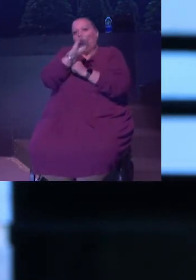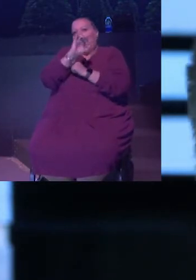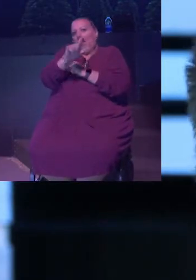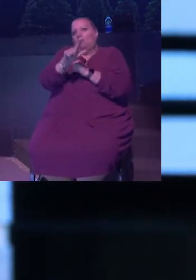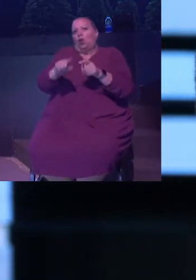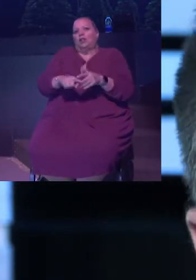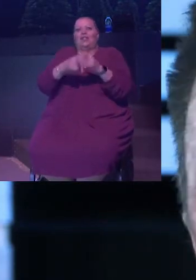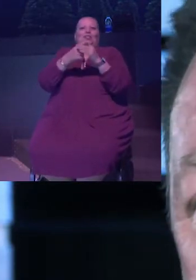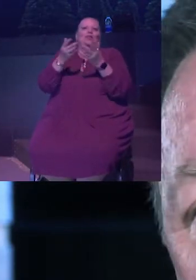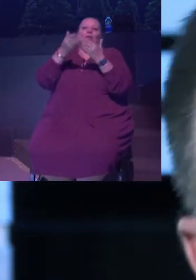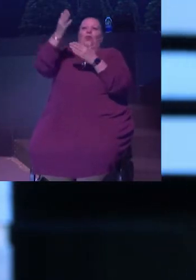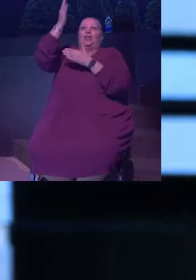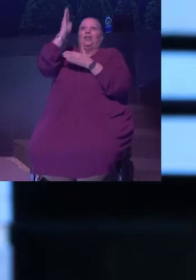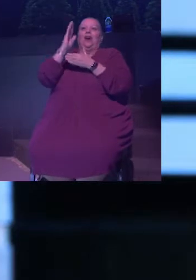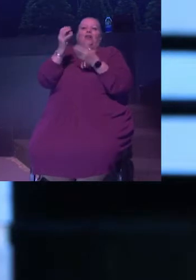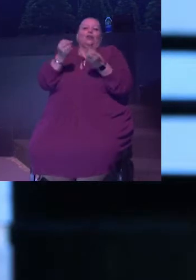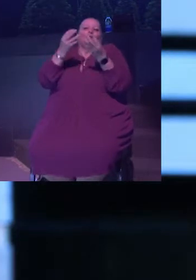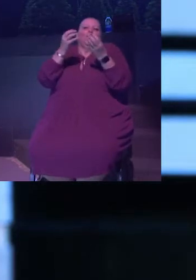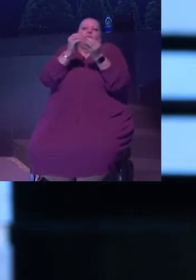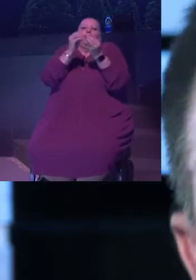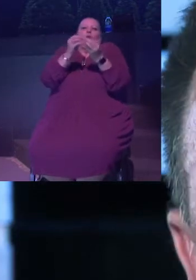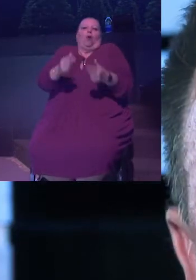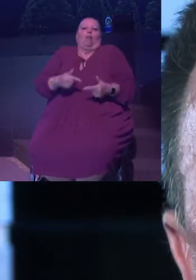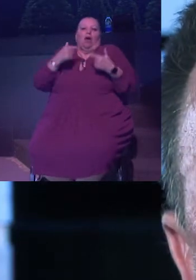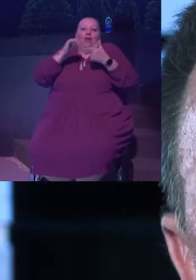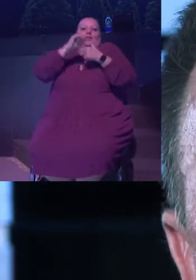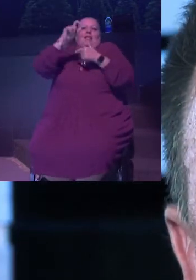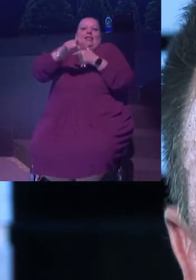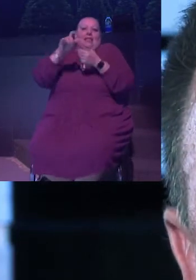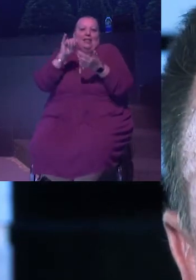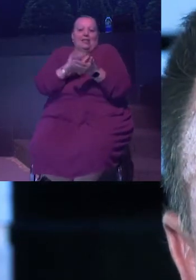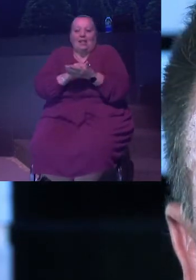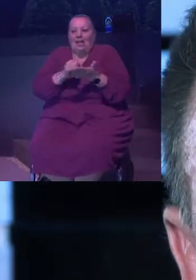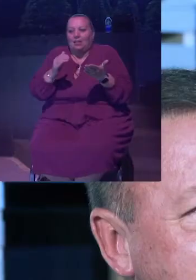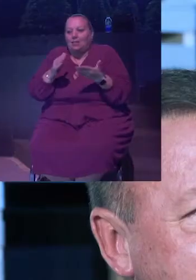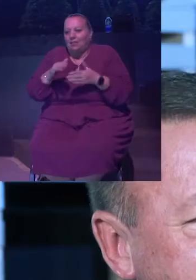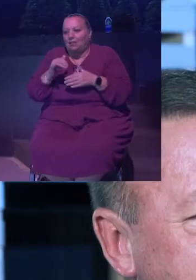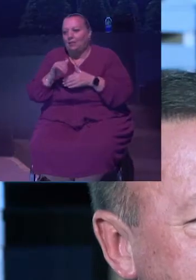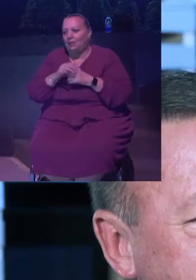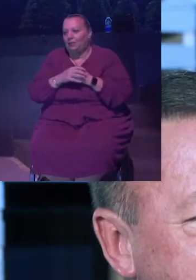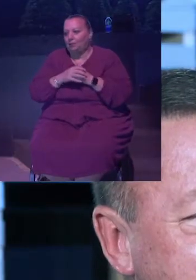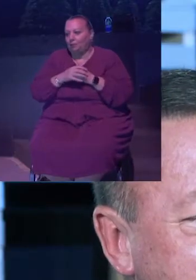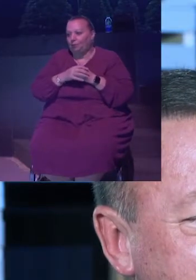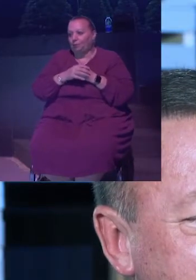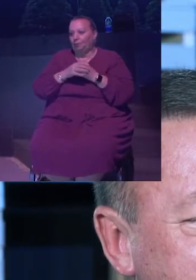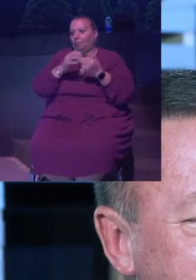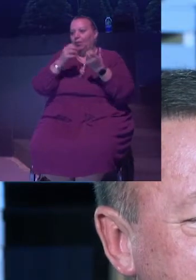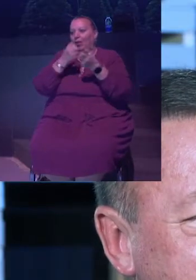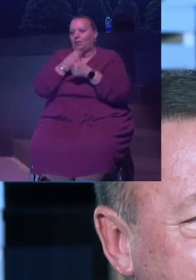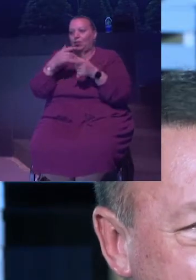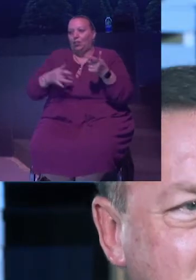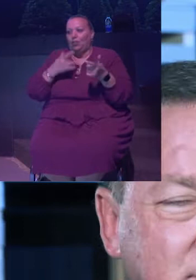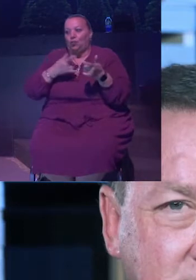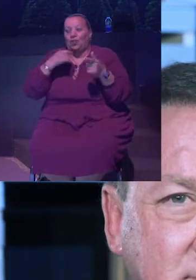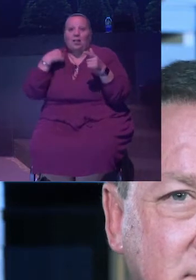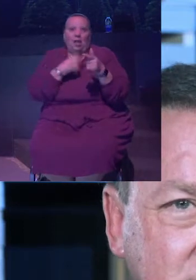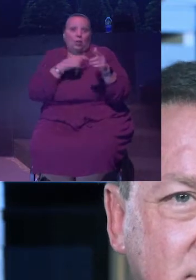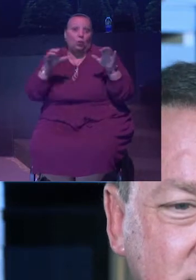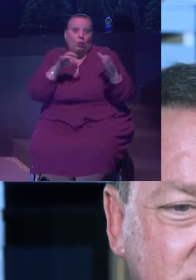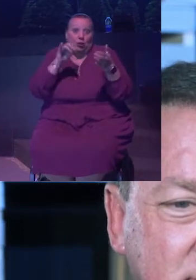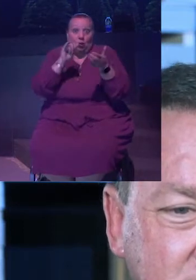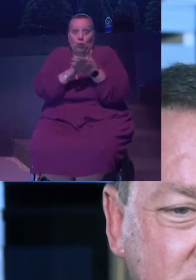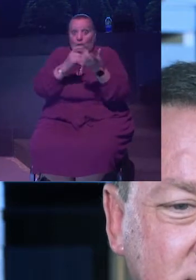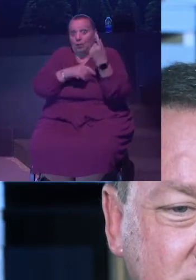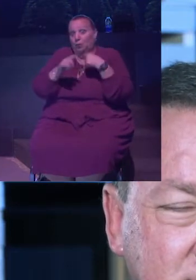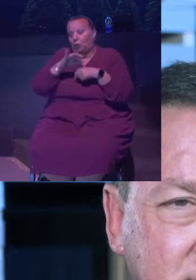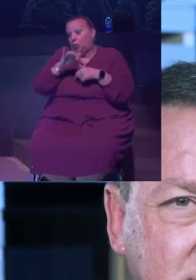Initiative, to bring God into so many more lives that need it across this great land. I want every family to feel like we do when we come to